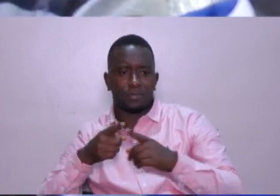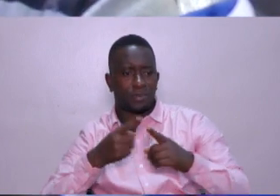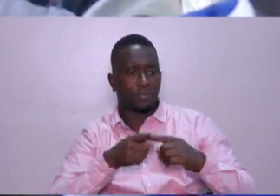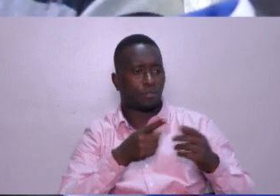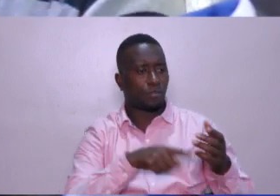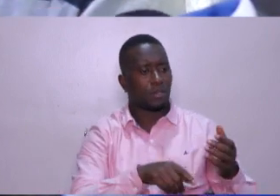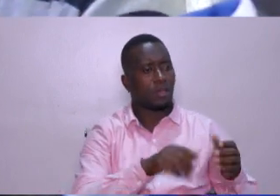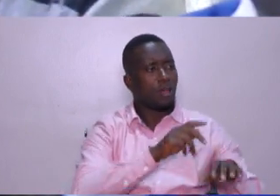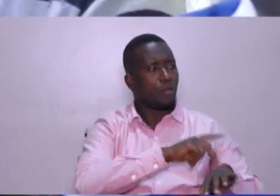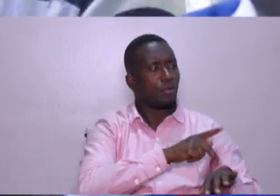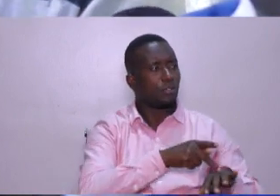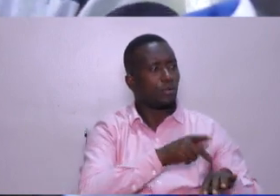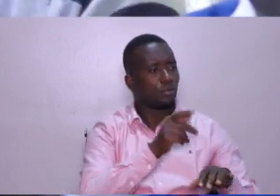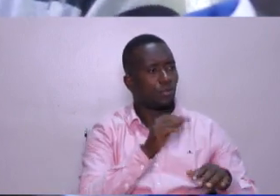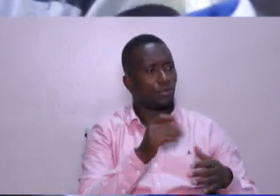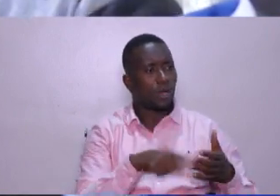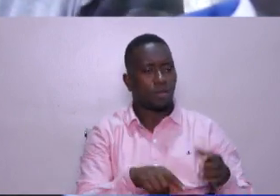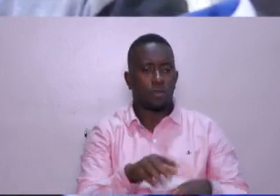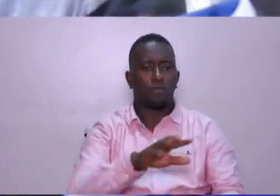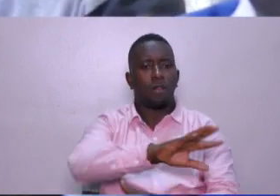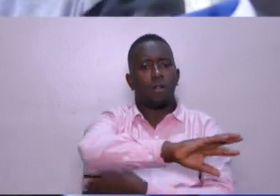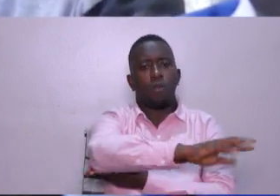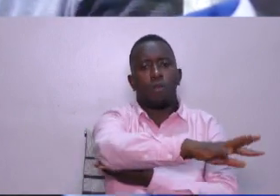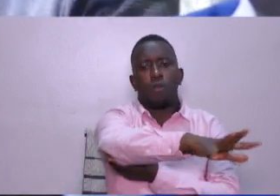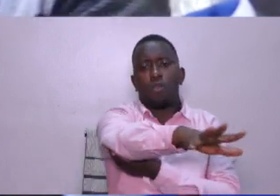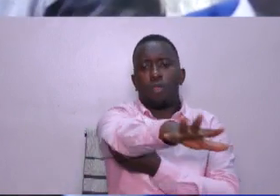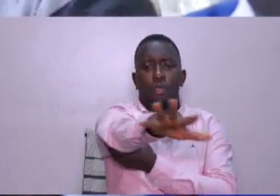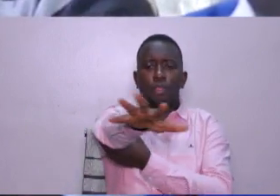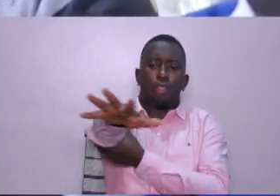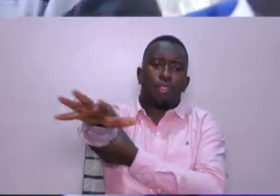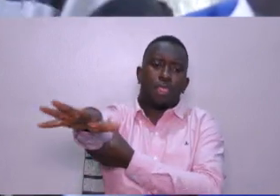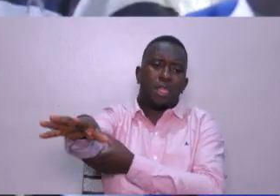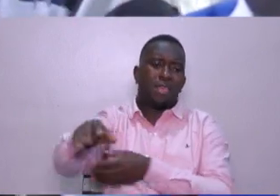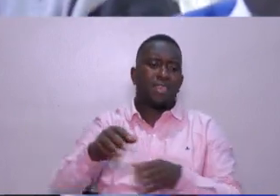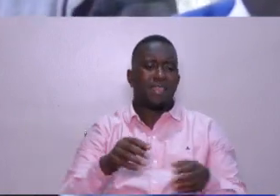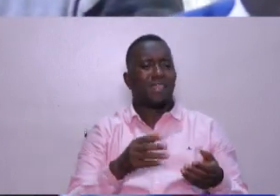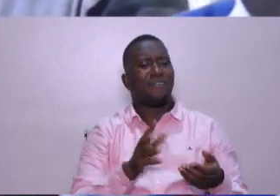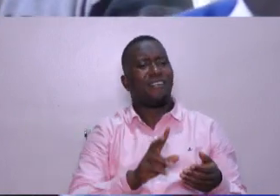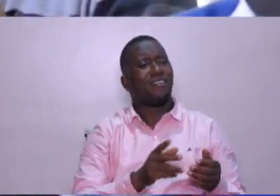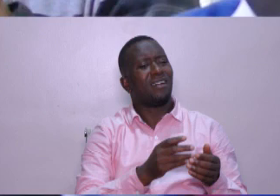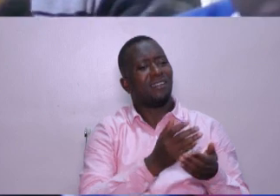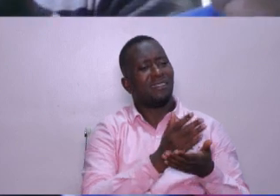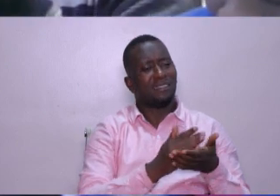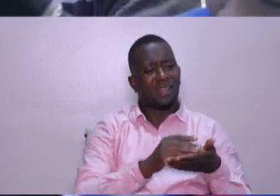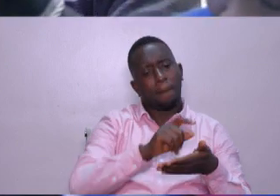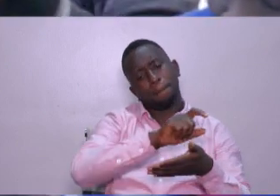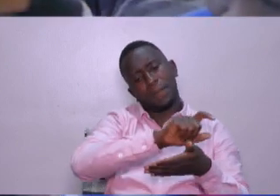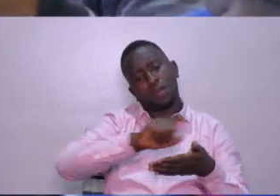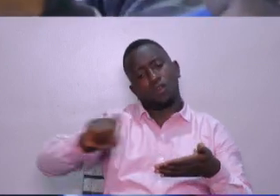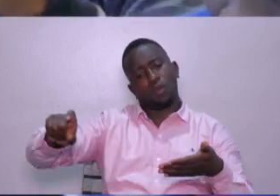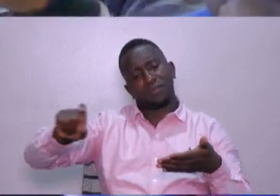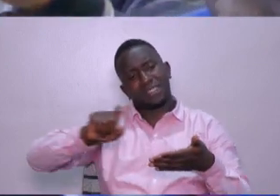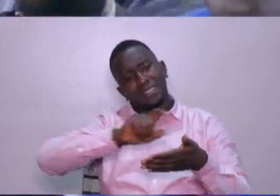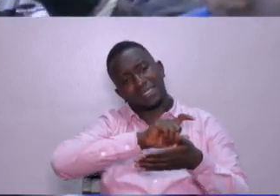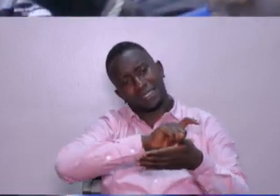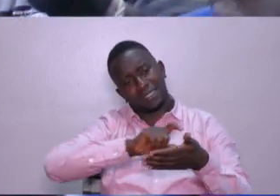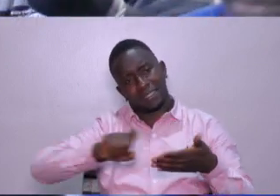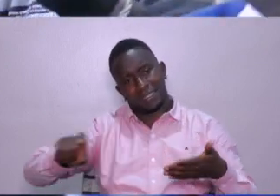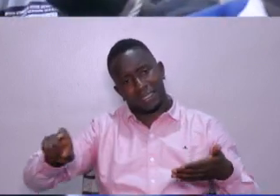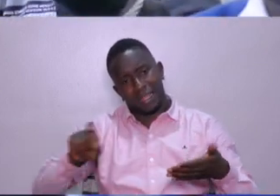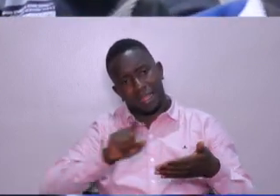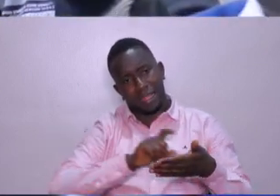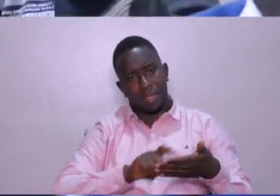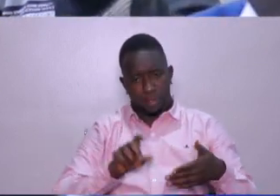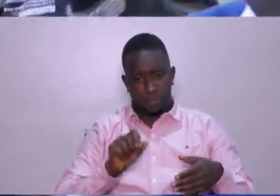in some way of detail, some paragraphs or something, because we can provide a